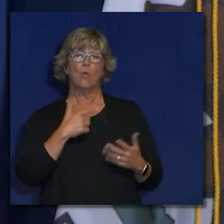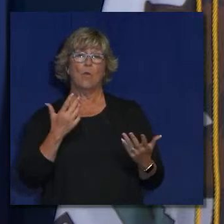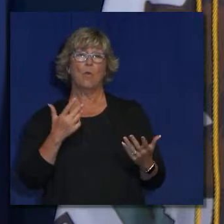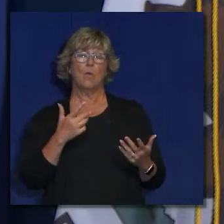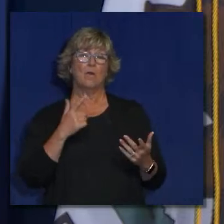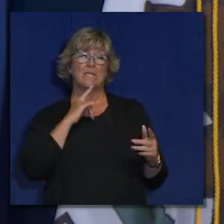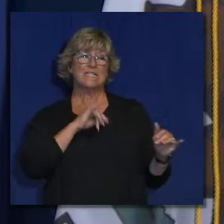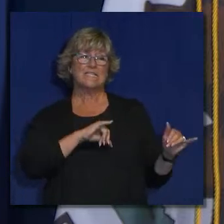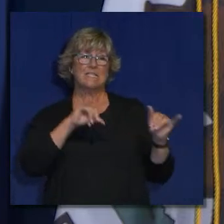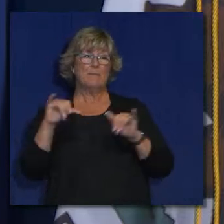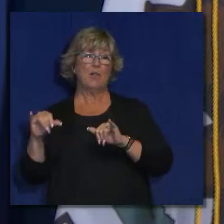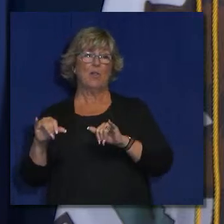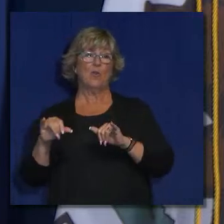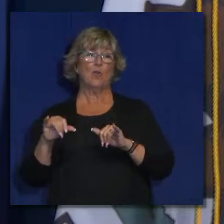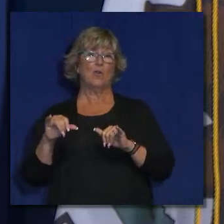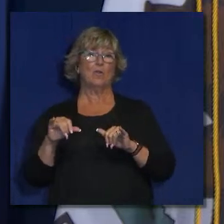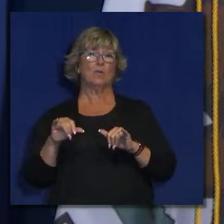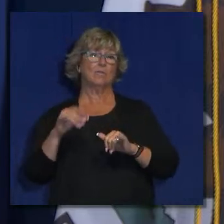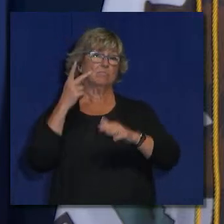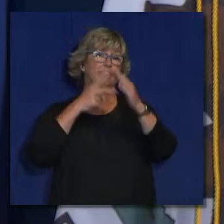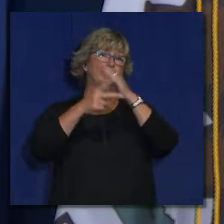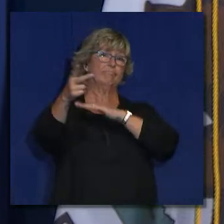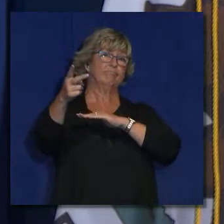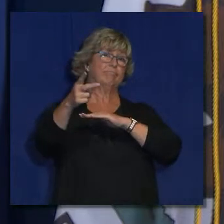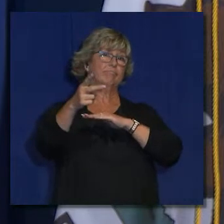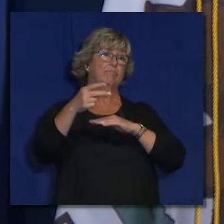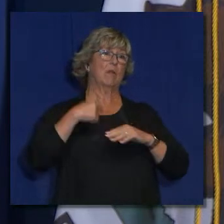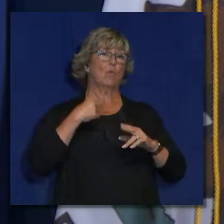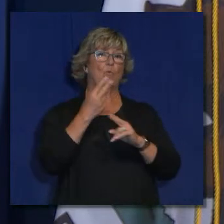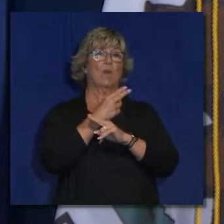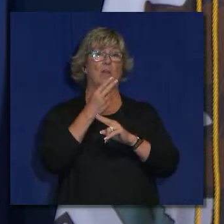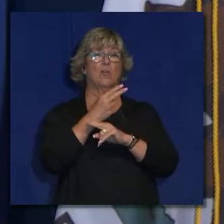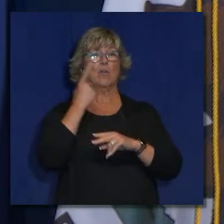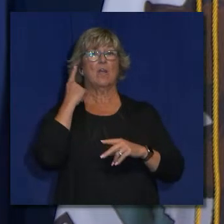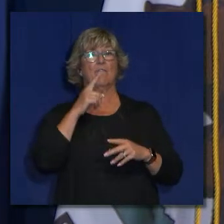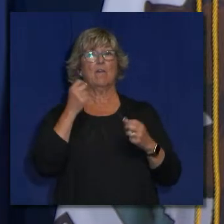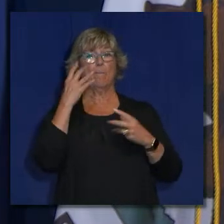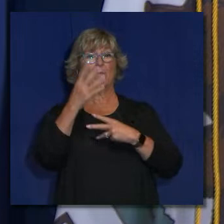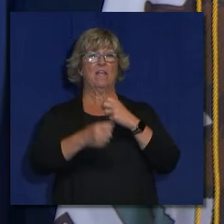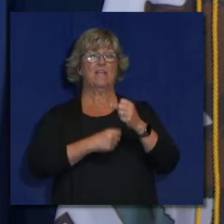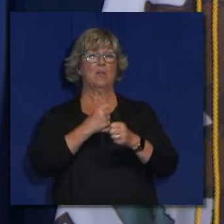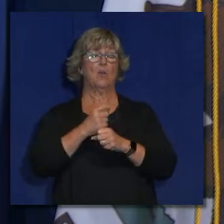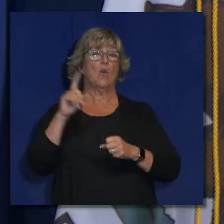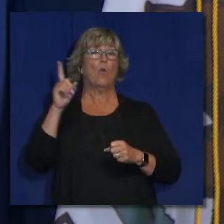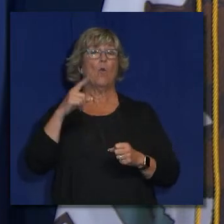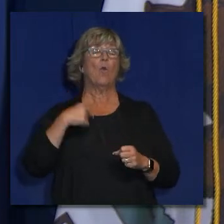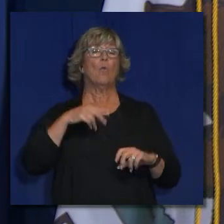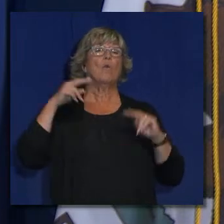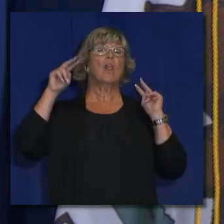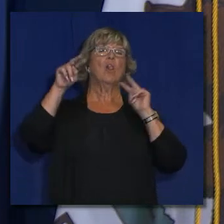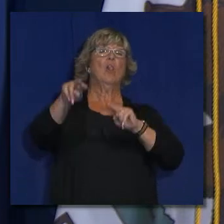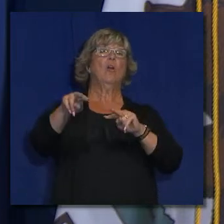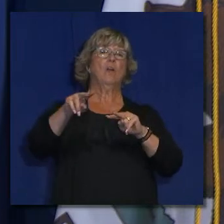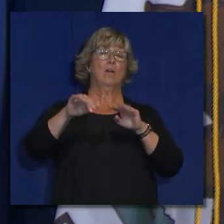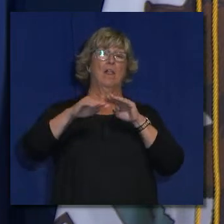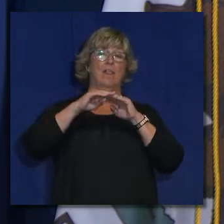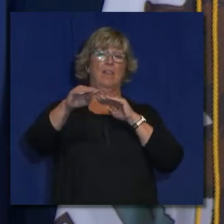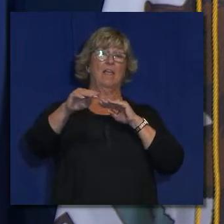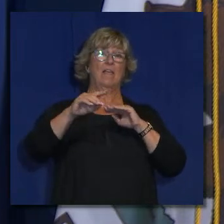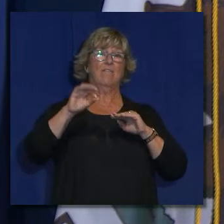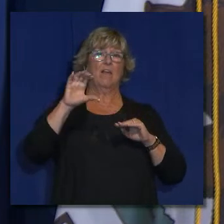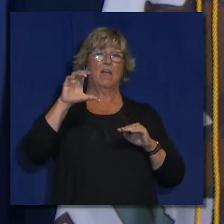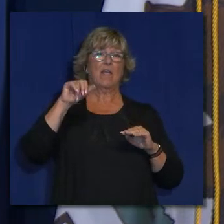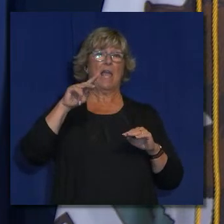it's a similar forecasting methodology we've used for years, where we look at the level of